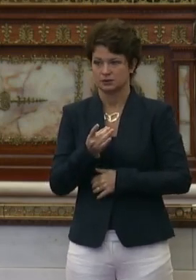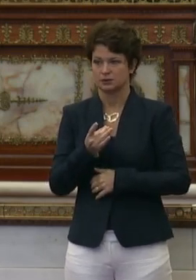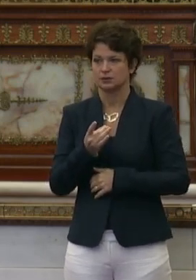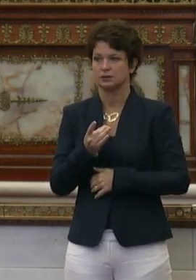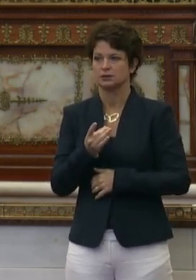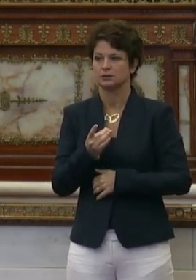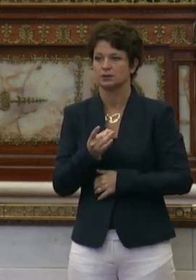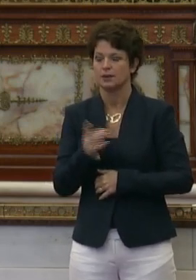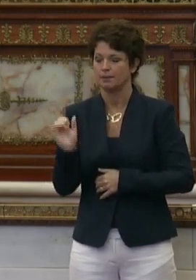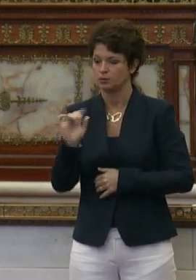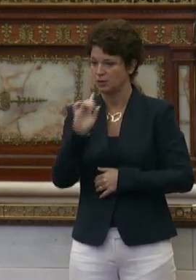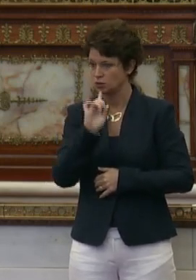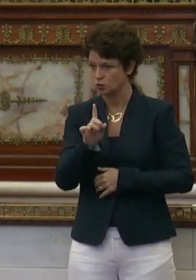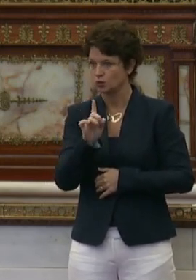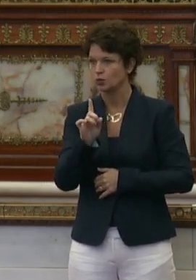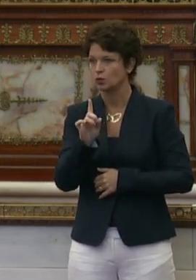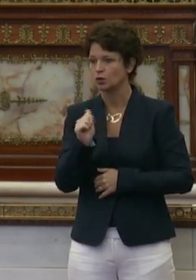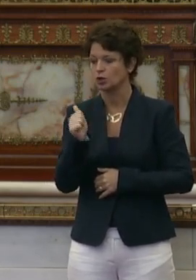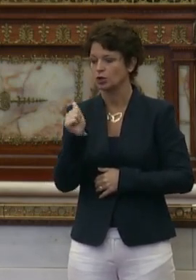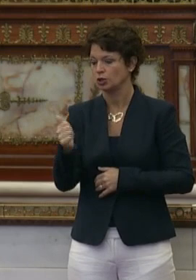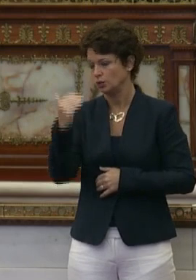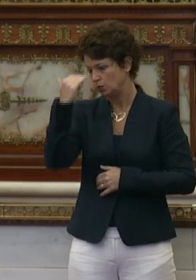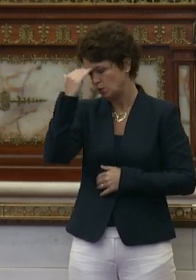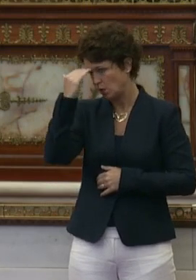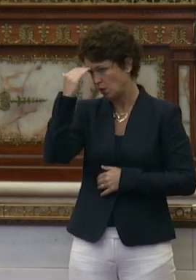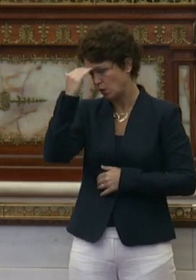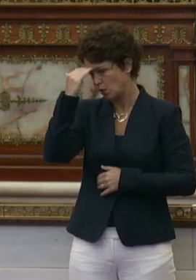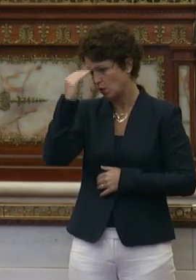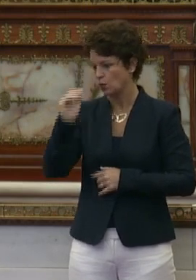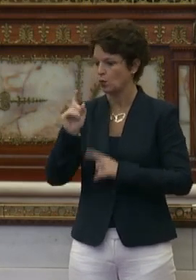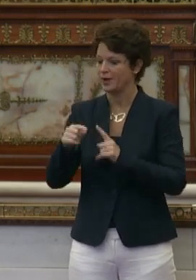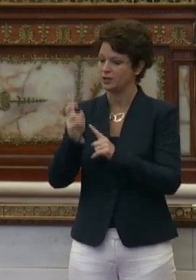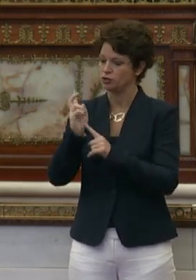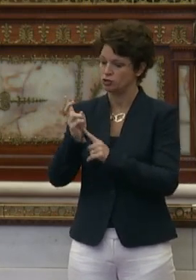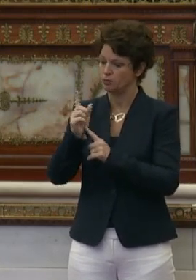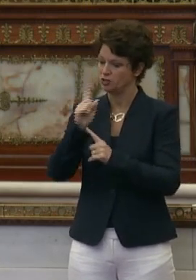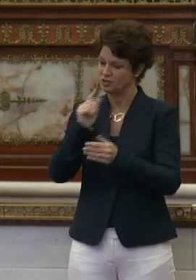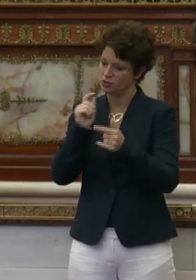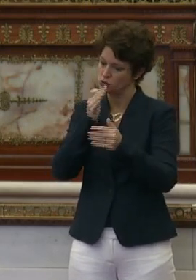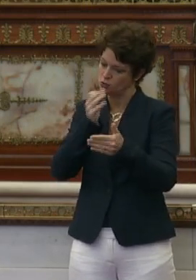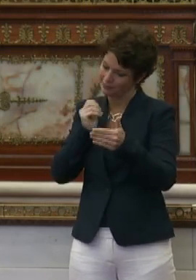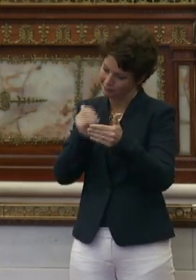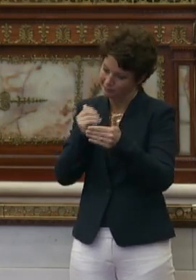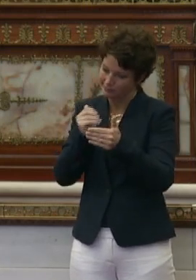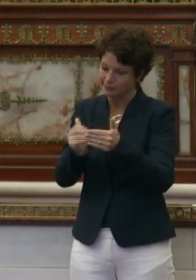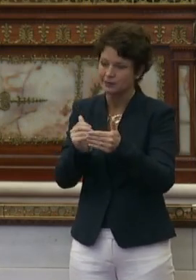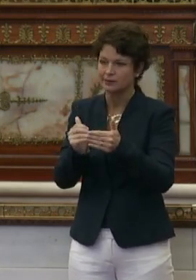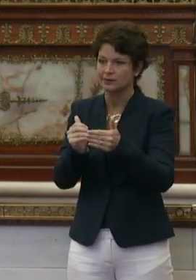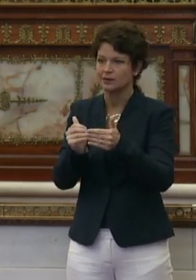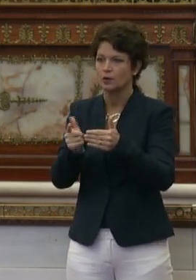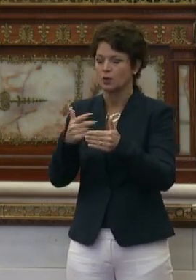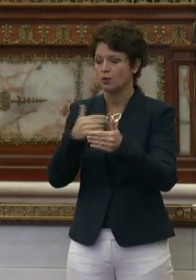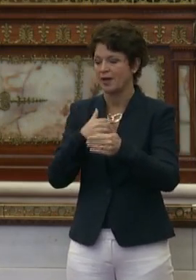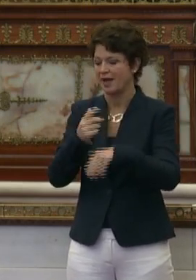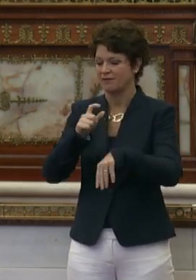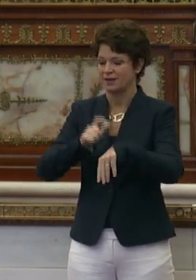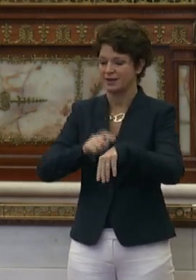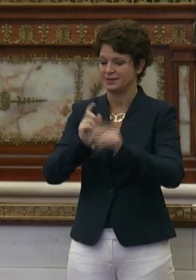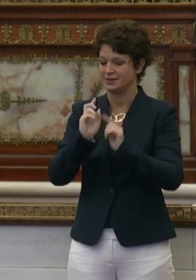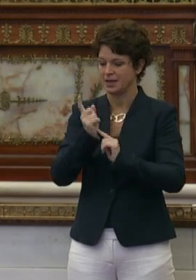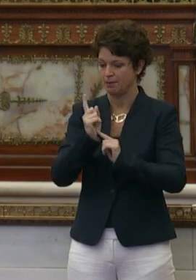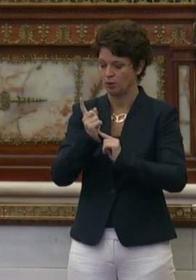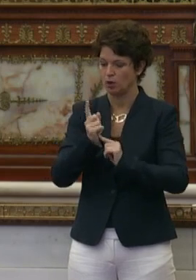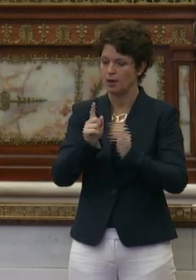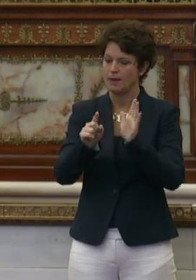we will make sure that you know when your 2 minutes is approaching. So we will have a timer. A bell will